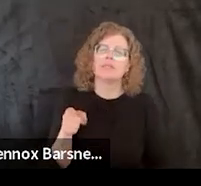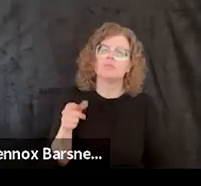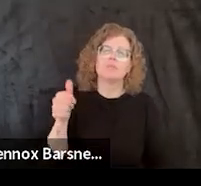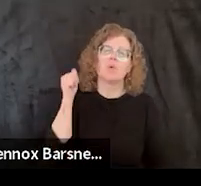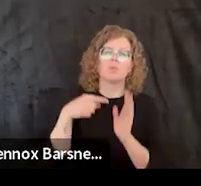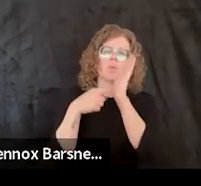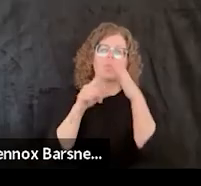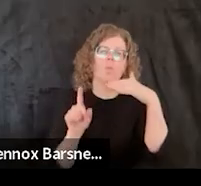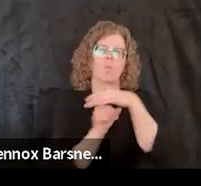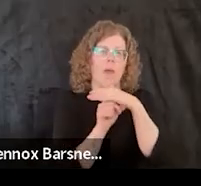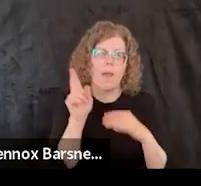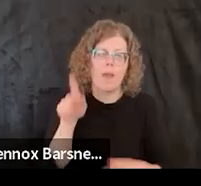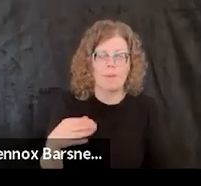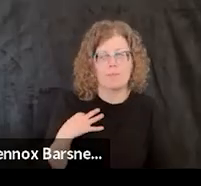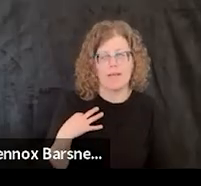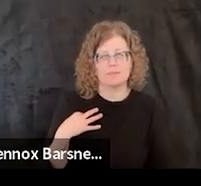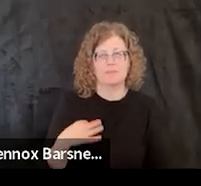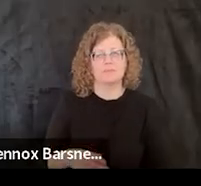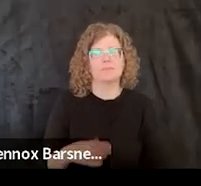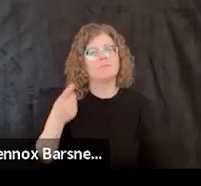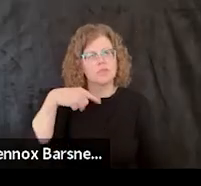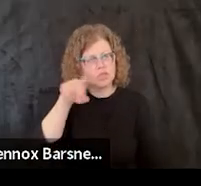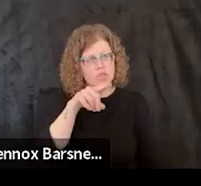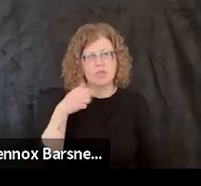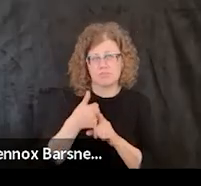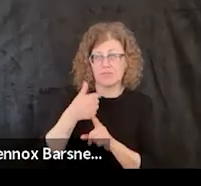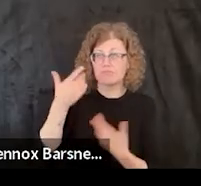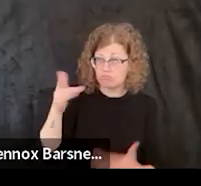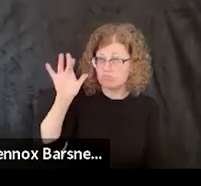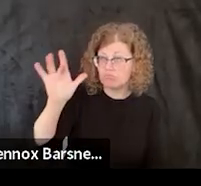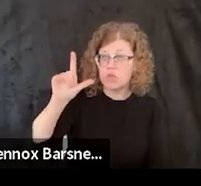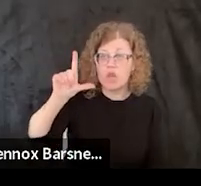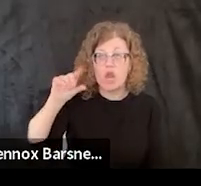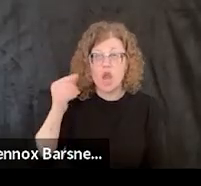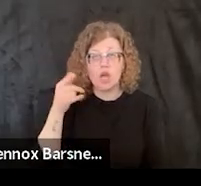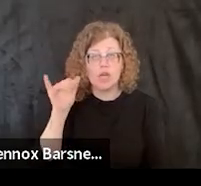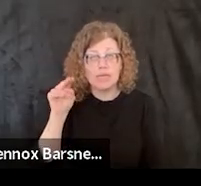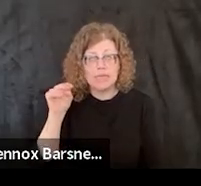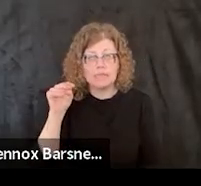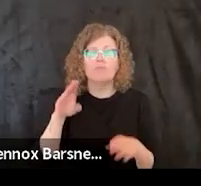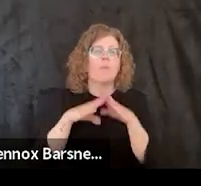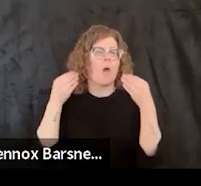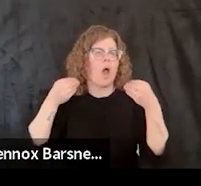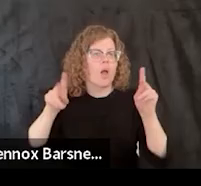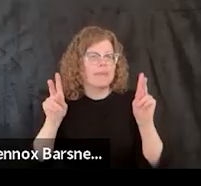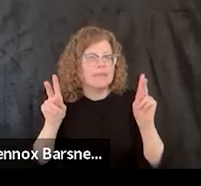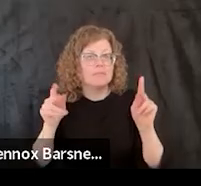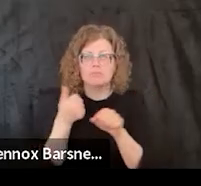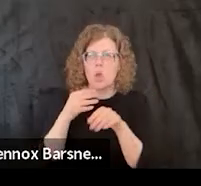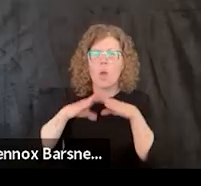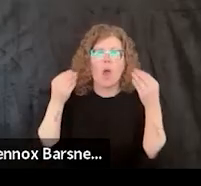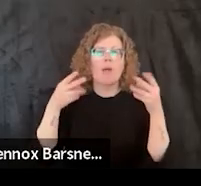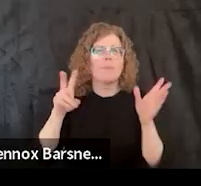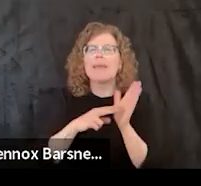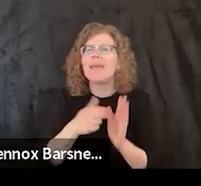When you log in, you will also notice a section called Open Opportunities. This is where you will find any open grant or